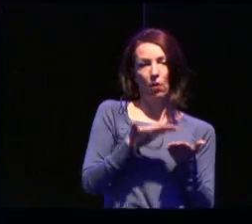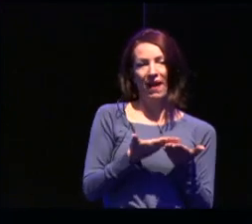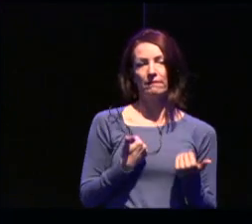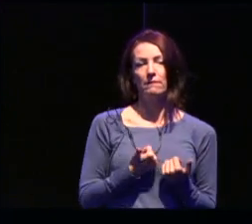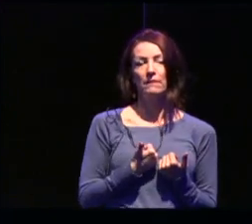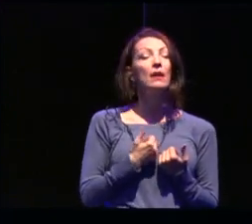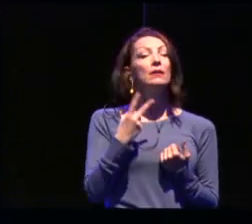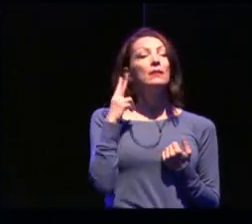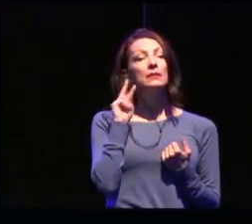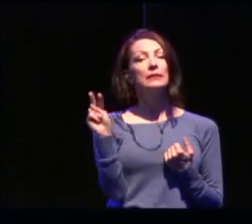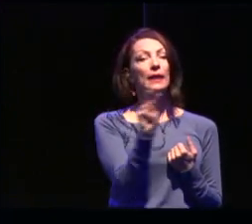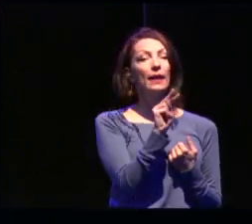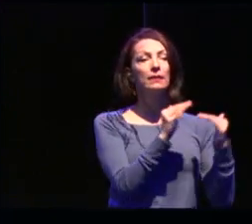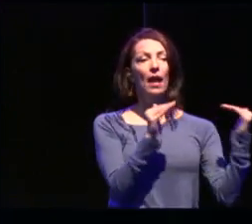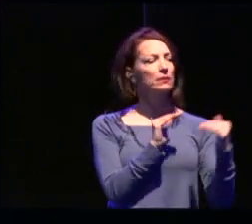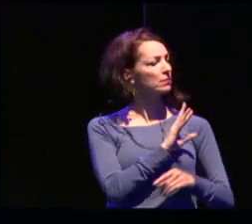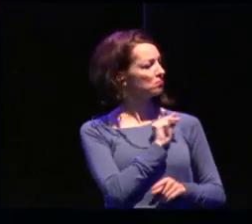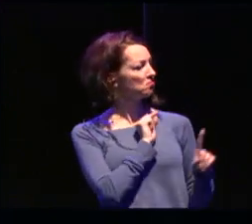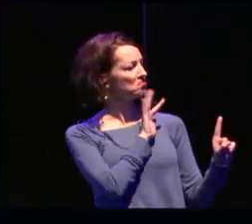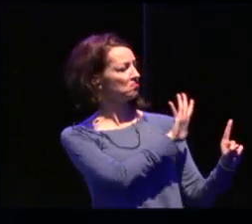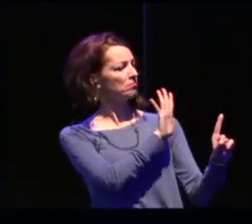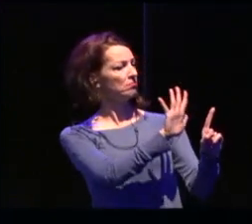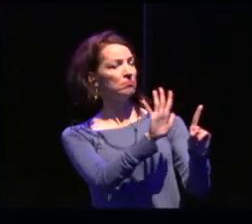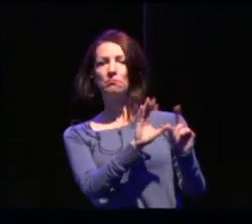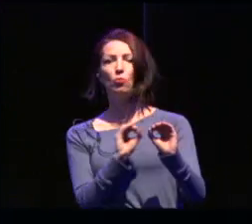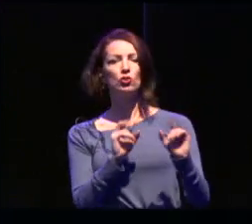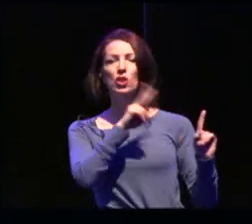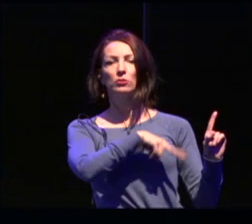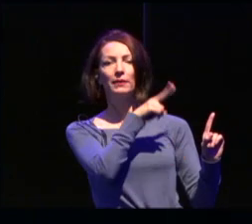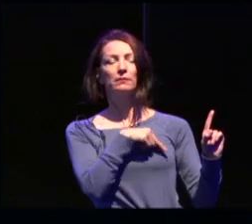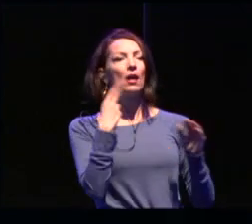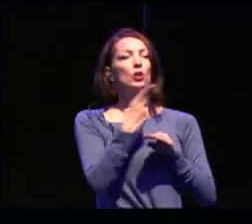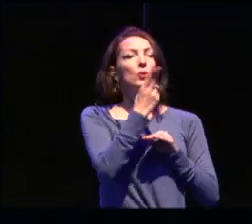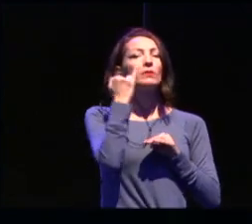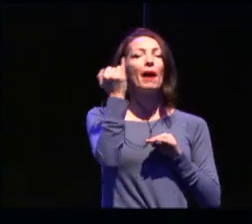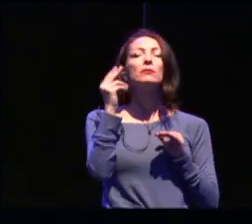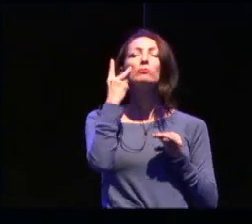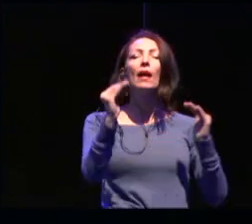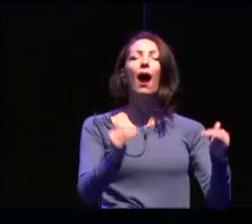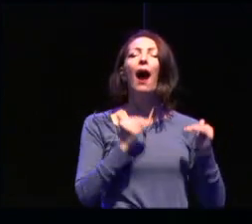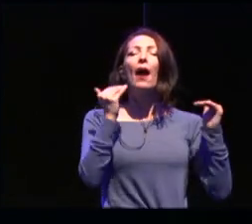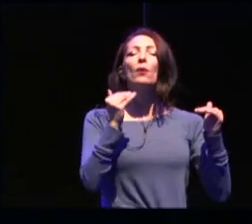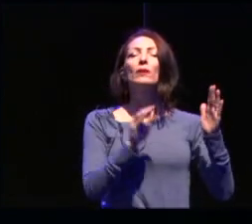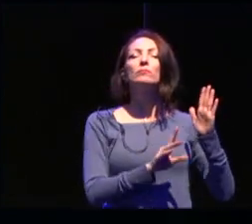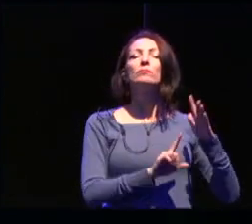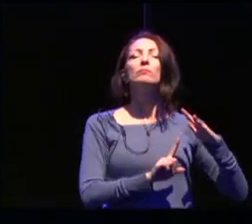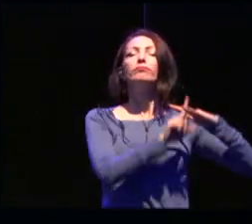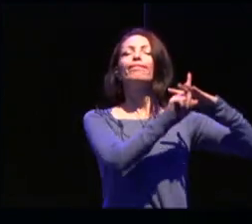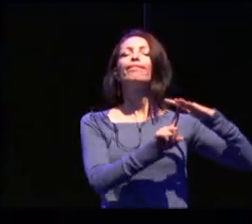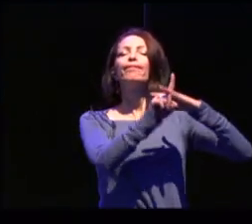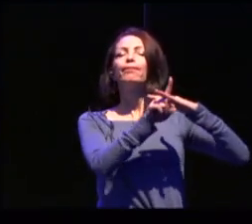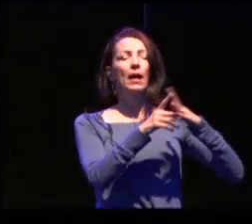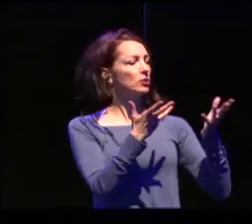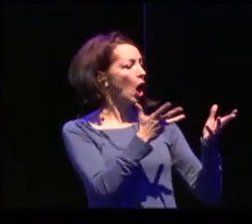Seeing states without judgment, using your imagination to see the higher state that's trying to emerge and talk to